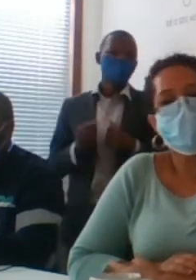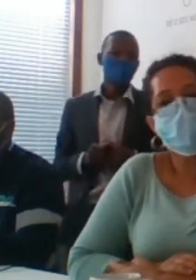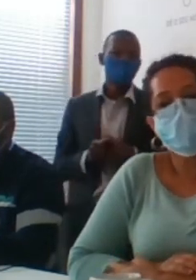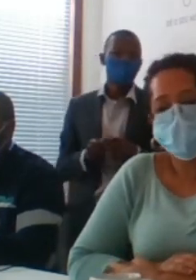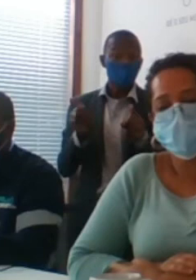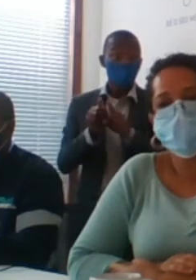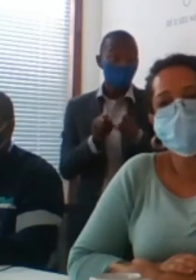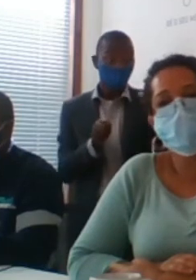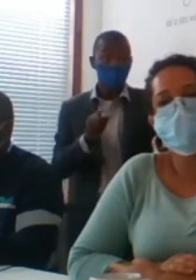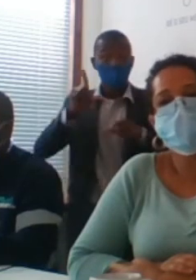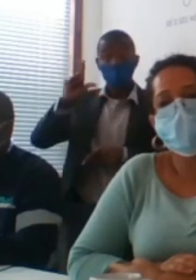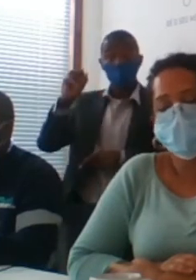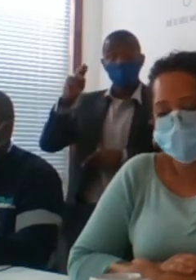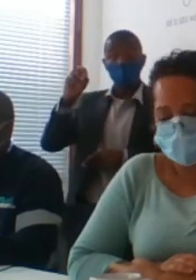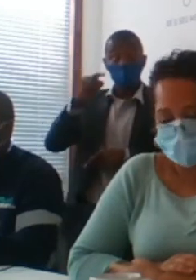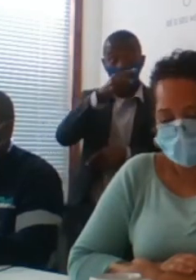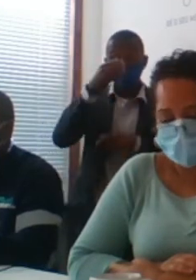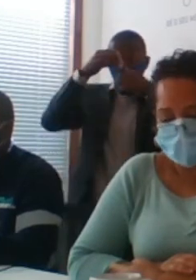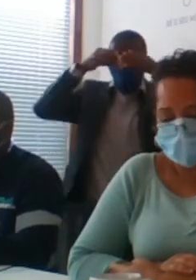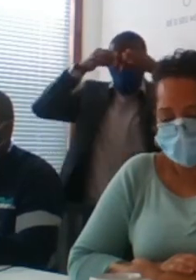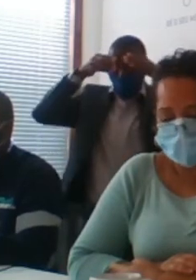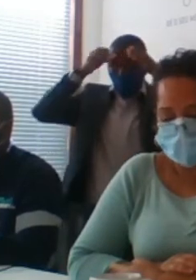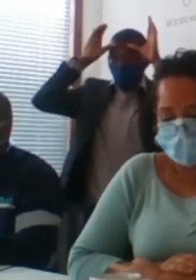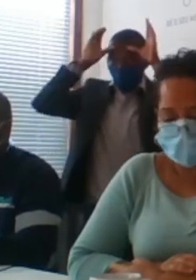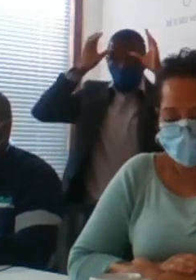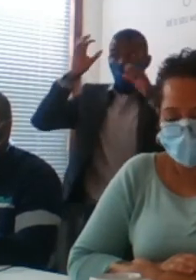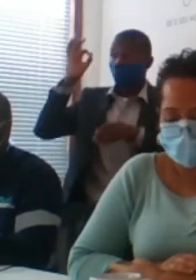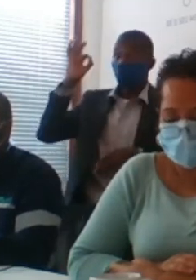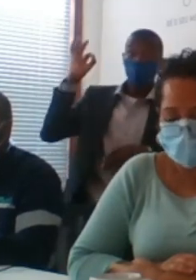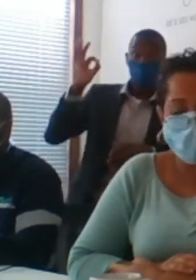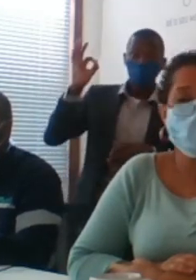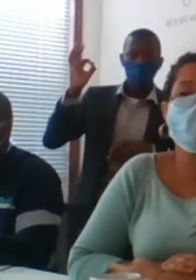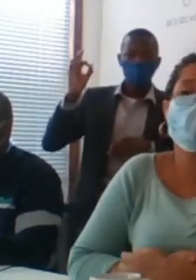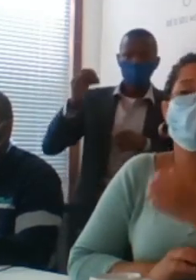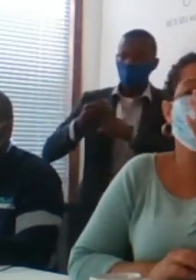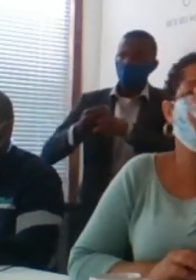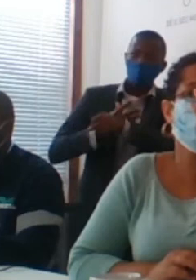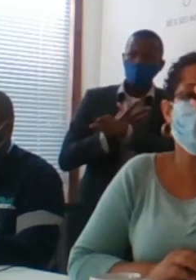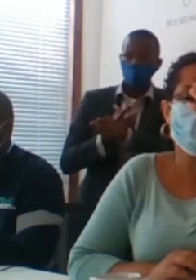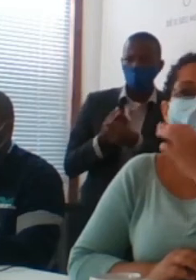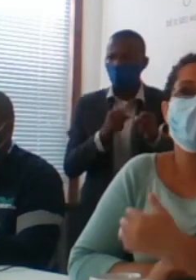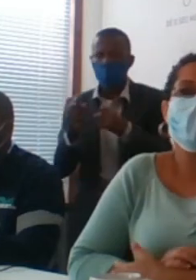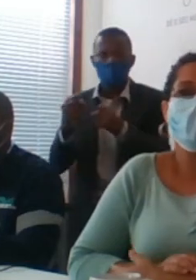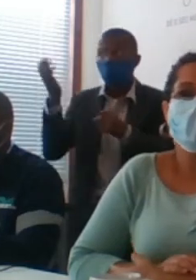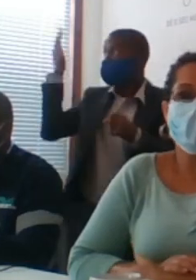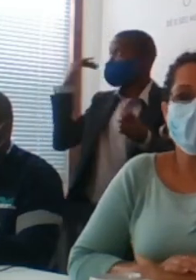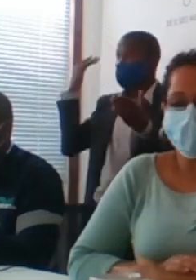one of our special skilled super talents. He's one of the persons with special abilities, and he has been